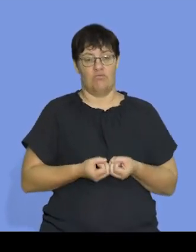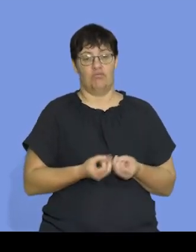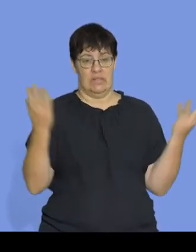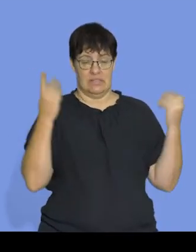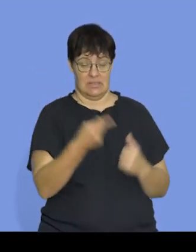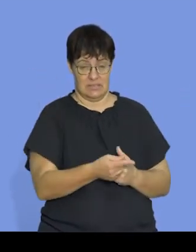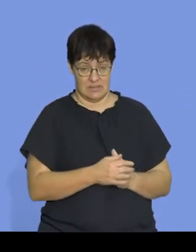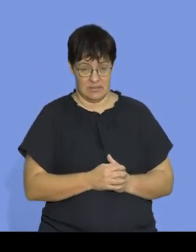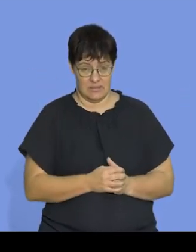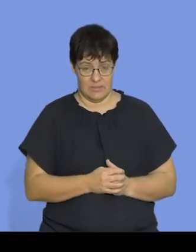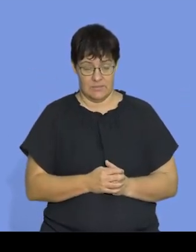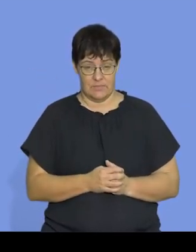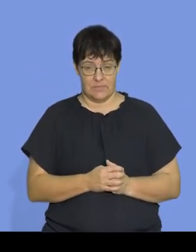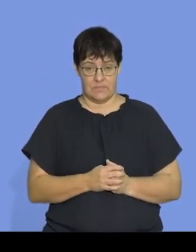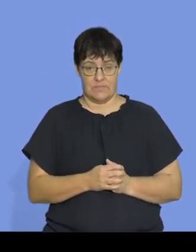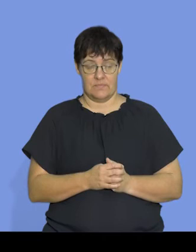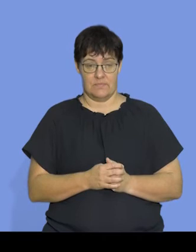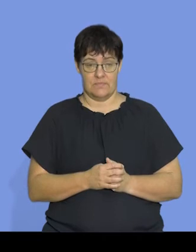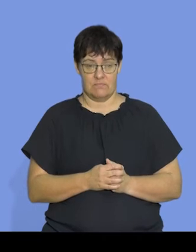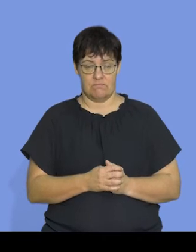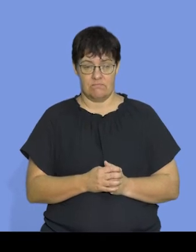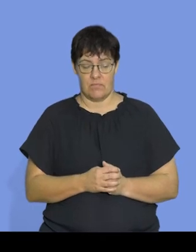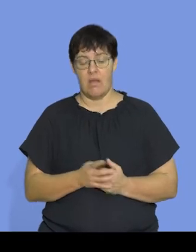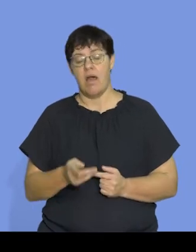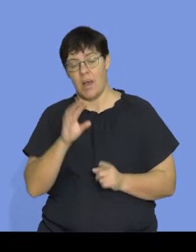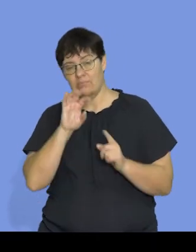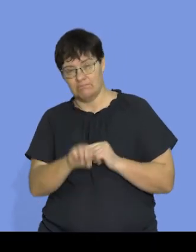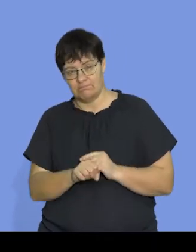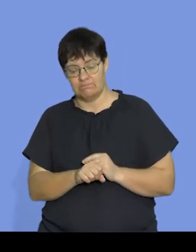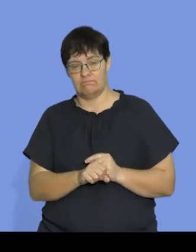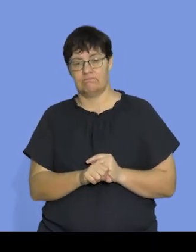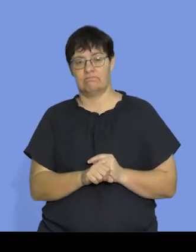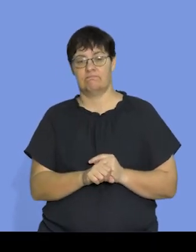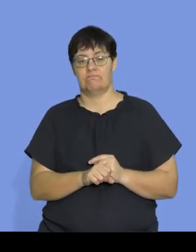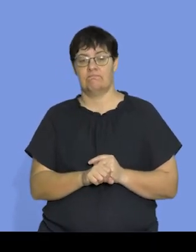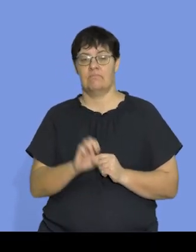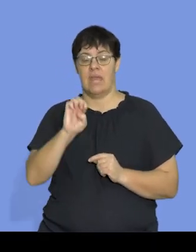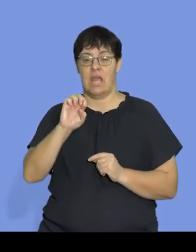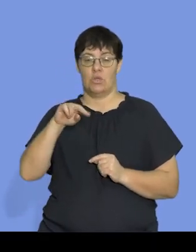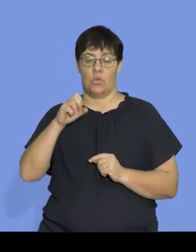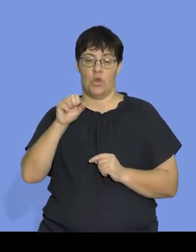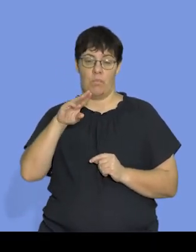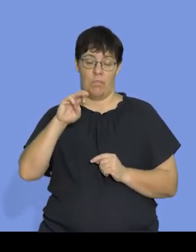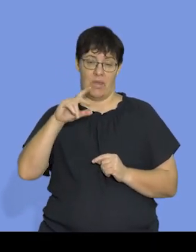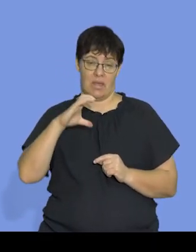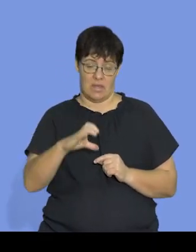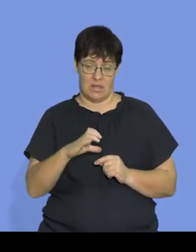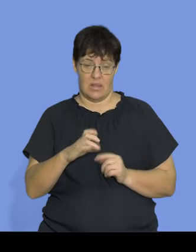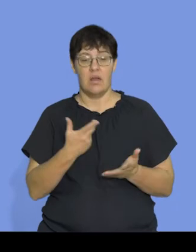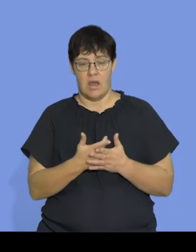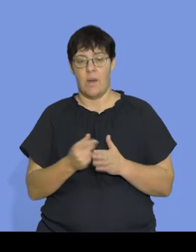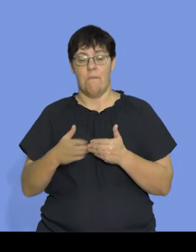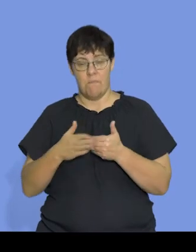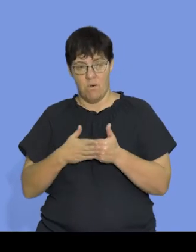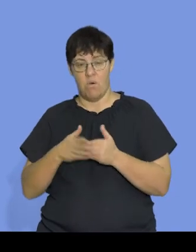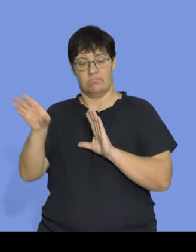okay? Then we are able to say in an endothermic reaction, more energy is absorbed than